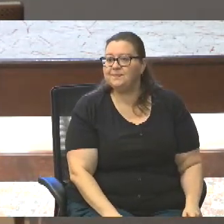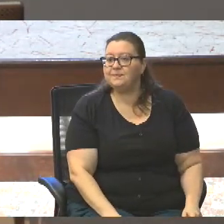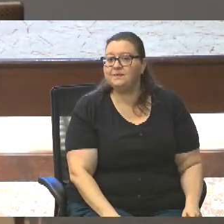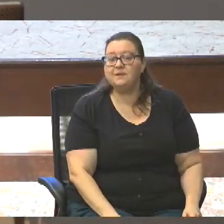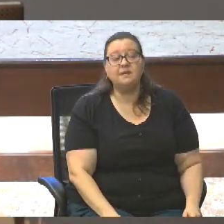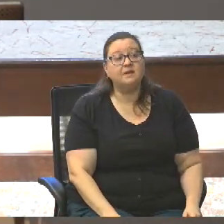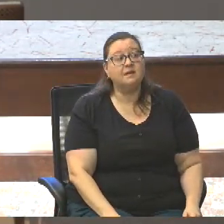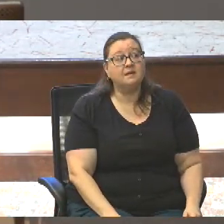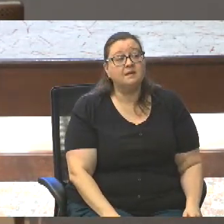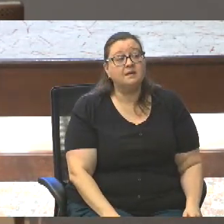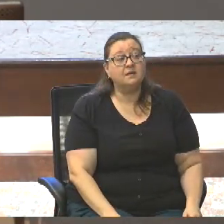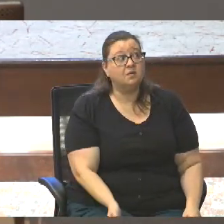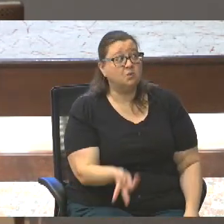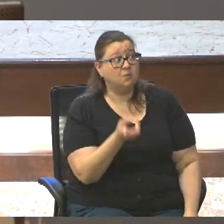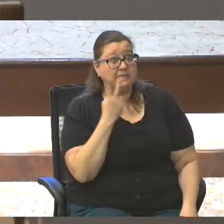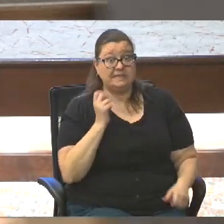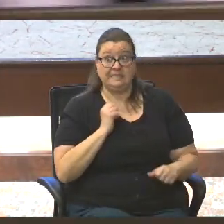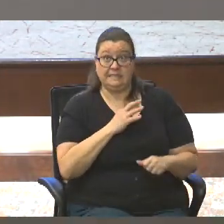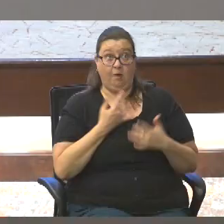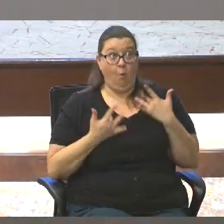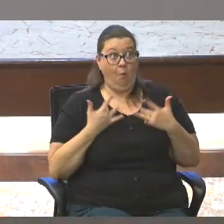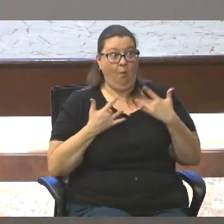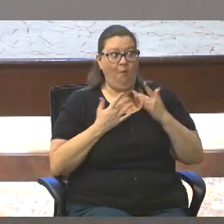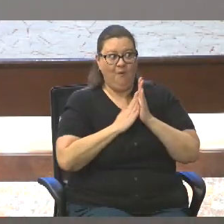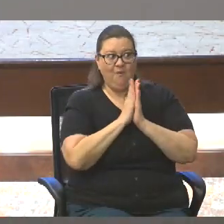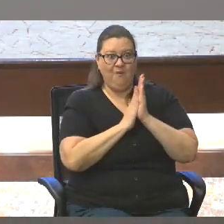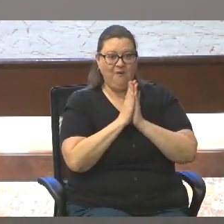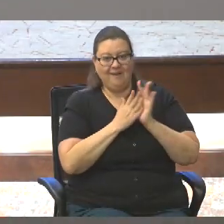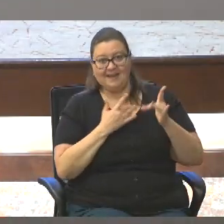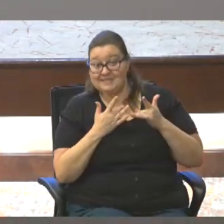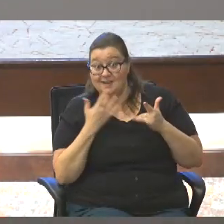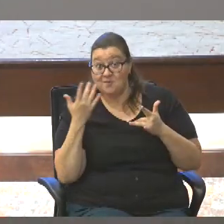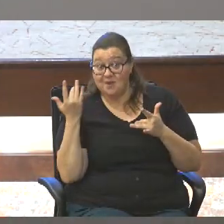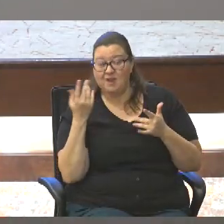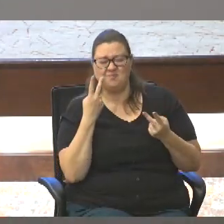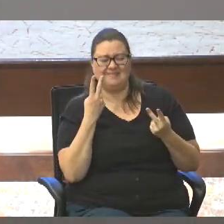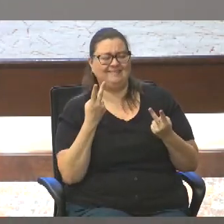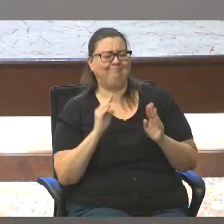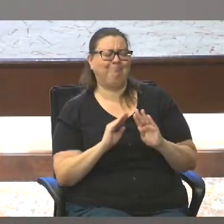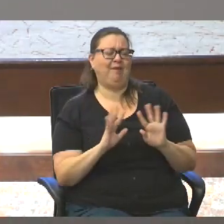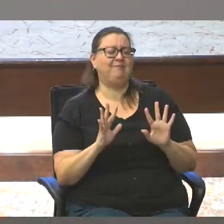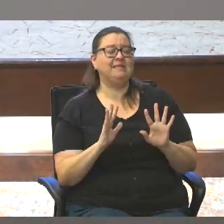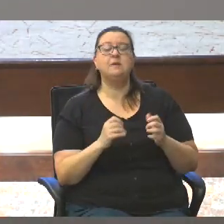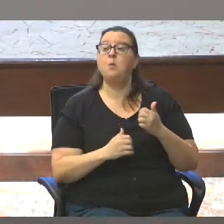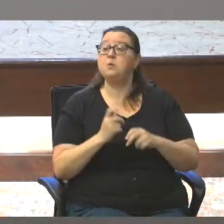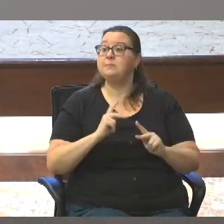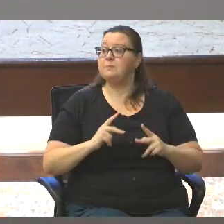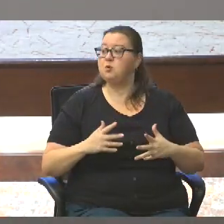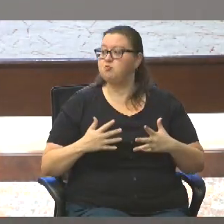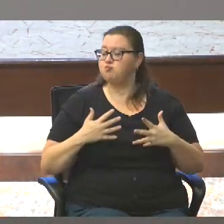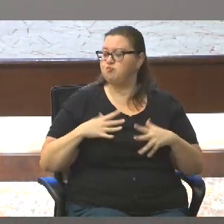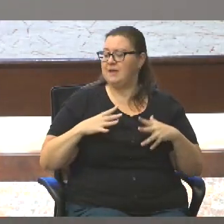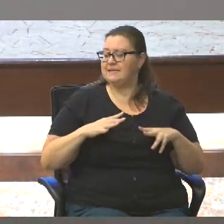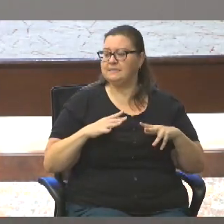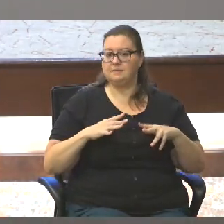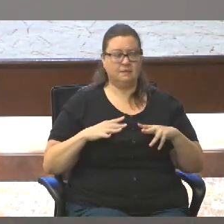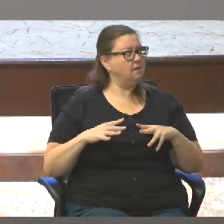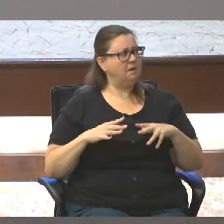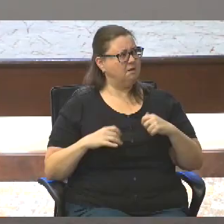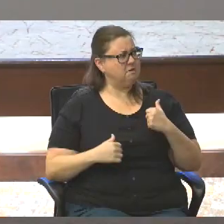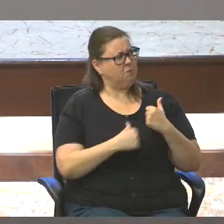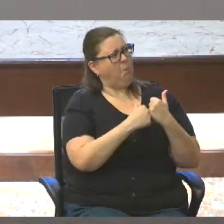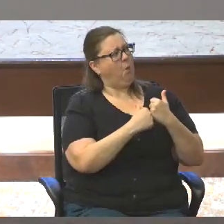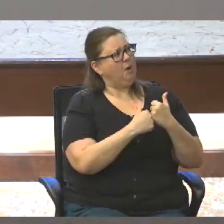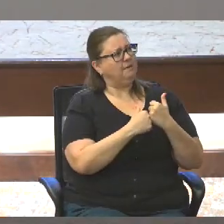You can tell that the staff is excited about Kristen being here because most of them dressed up in a supportive outfit.